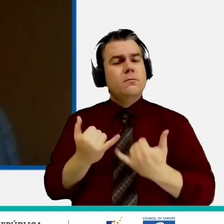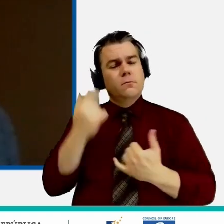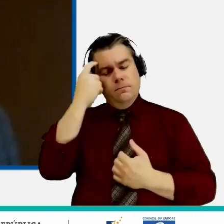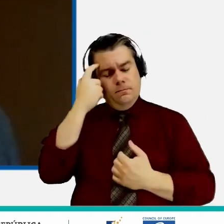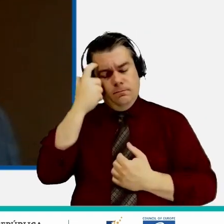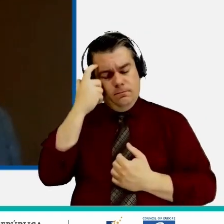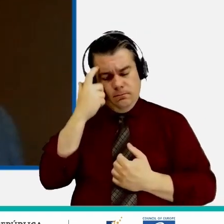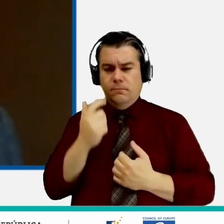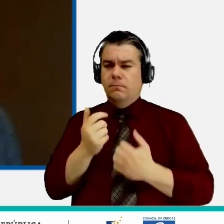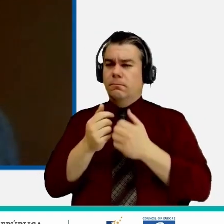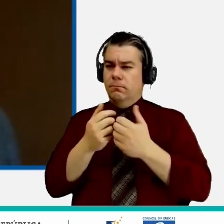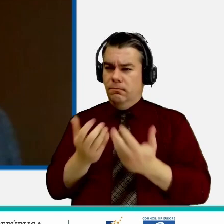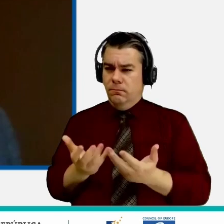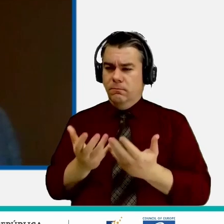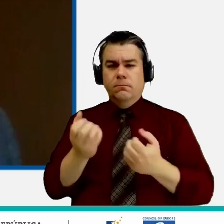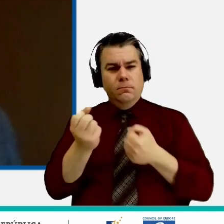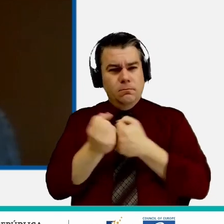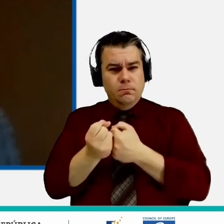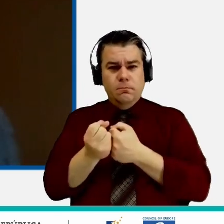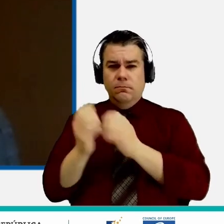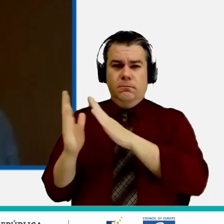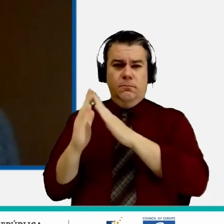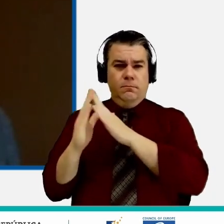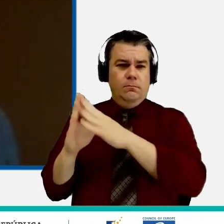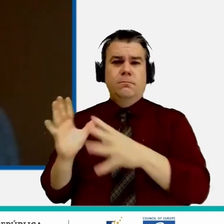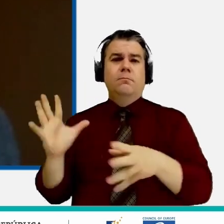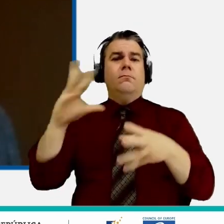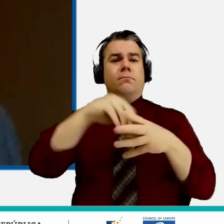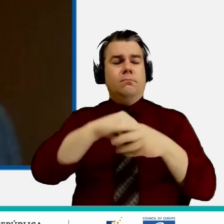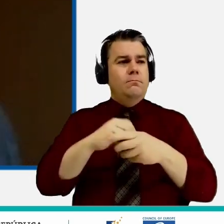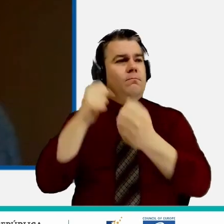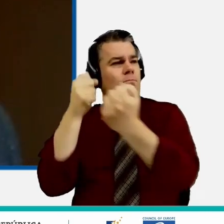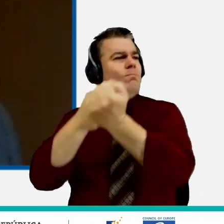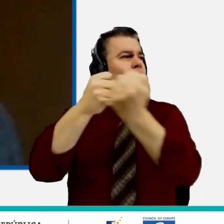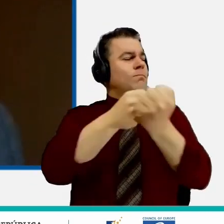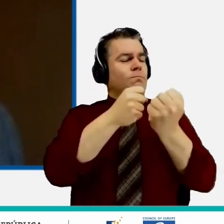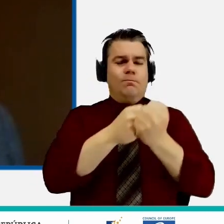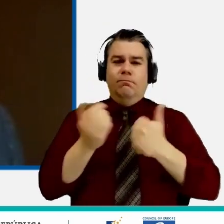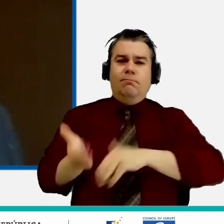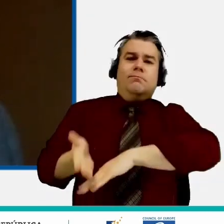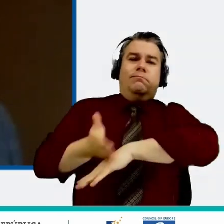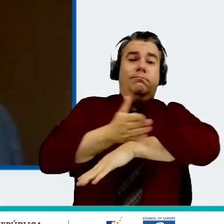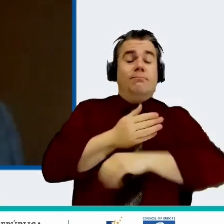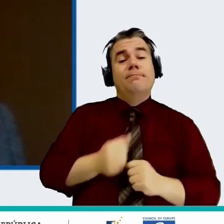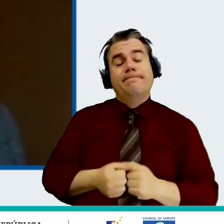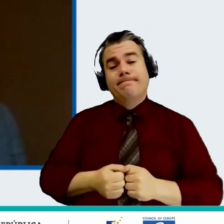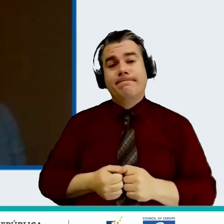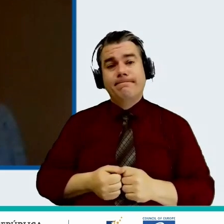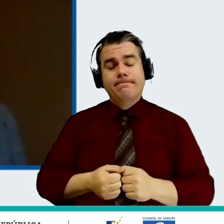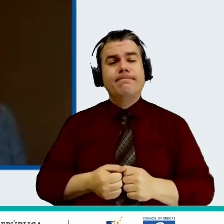to directly support our city to join the campaign and benefit the most out of it. We plan to continue with the same tempo